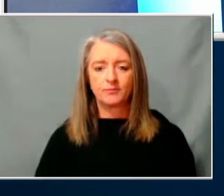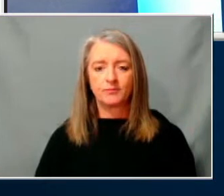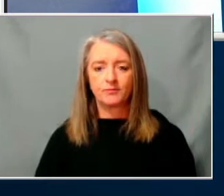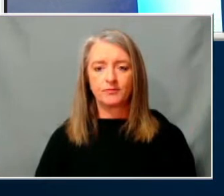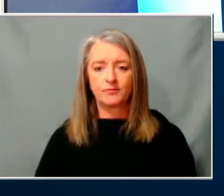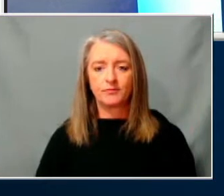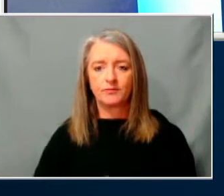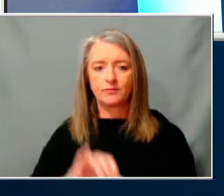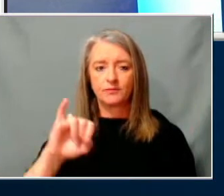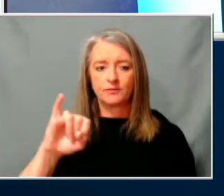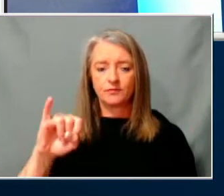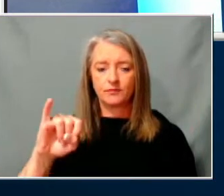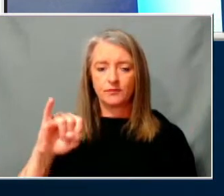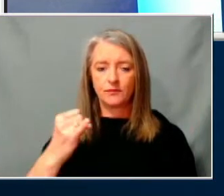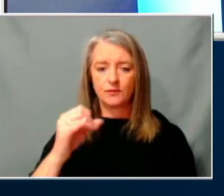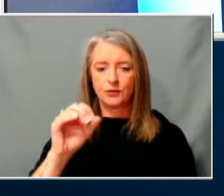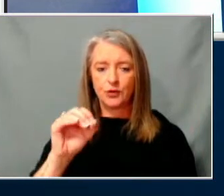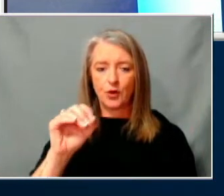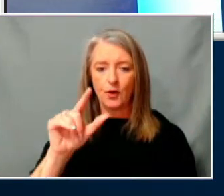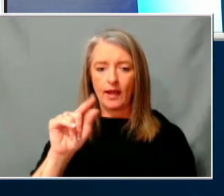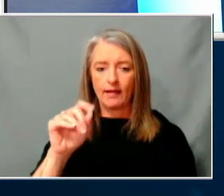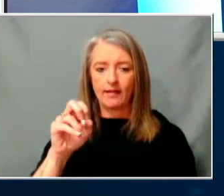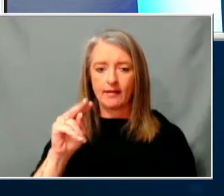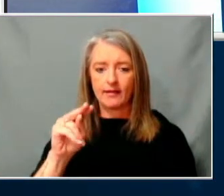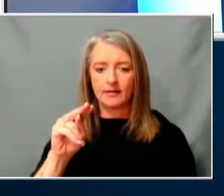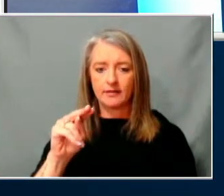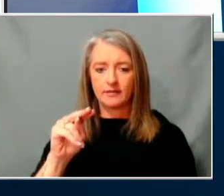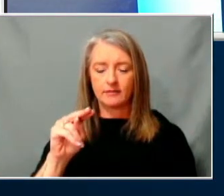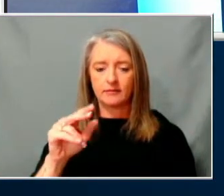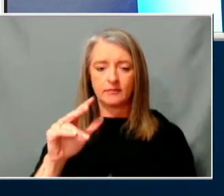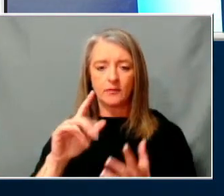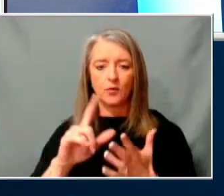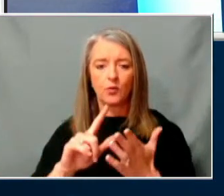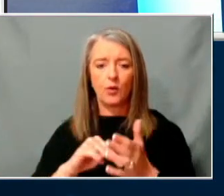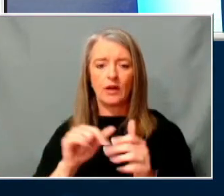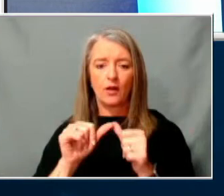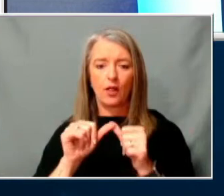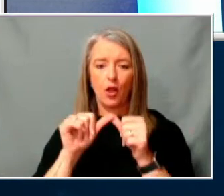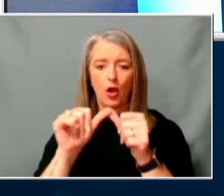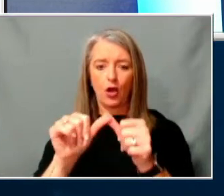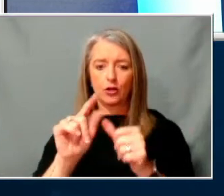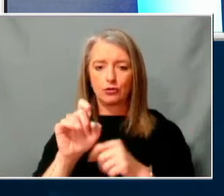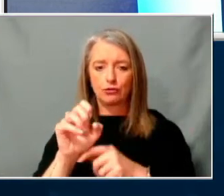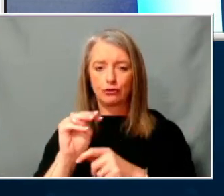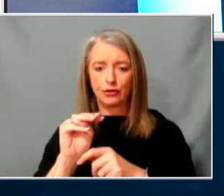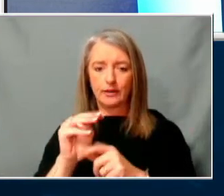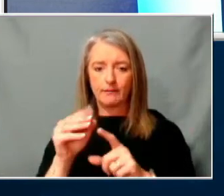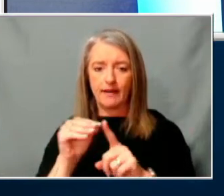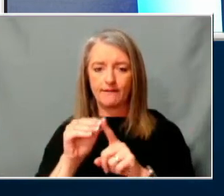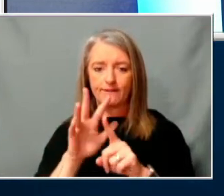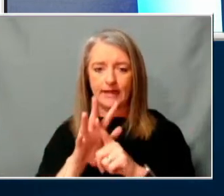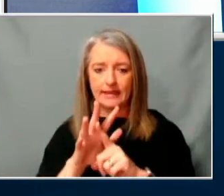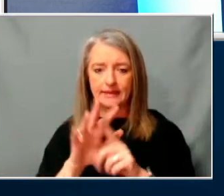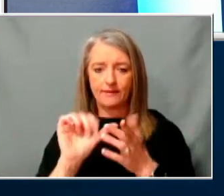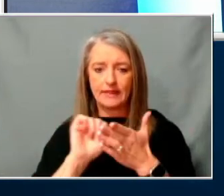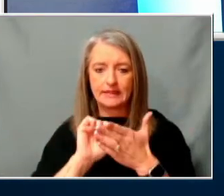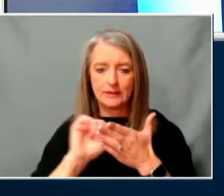McGranahan has a question about these injuries. Joellen writes, what are the long-term effects of these injuries and the surgeries?